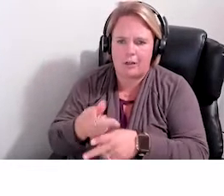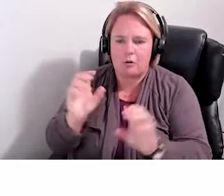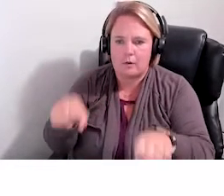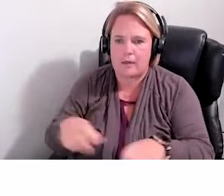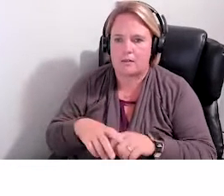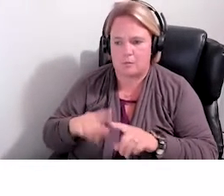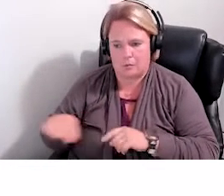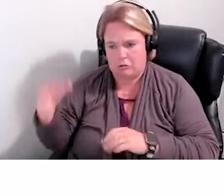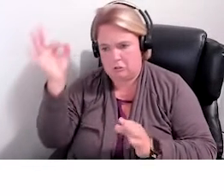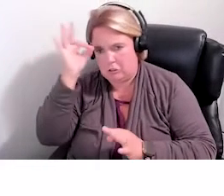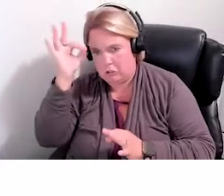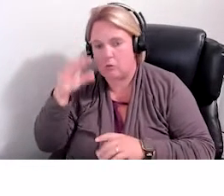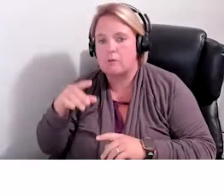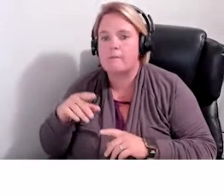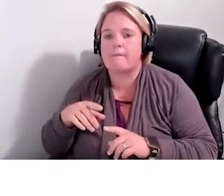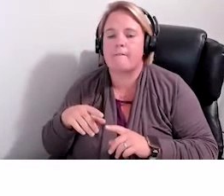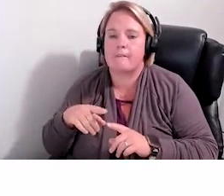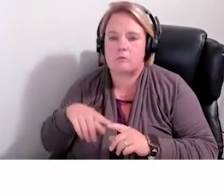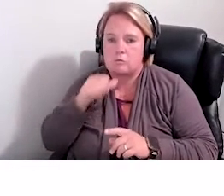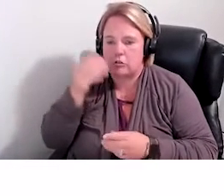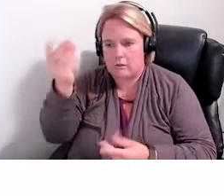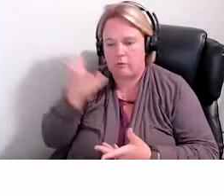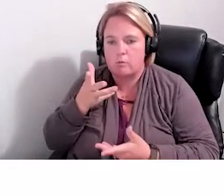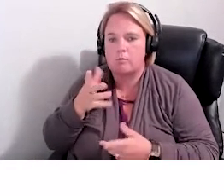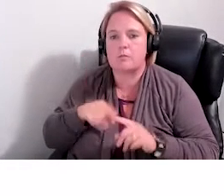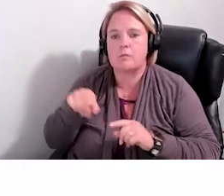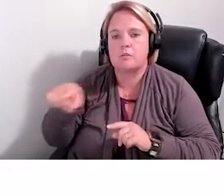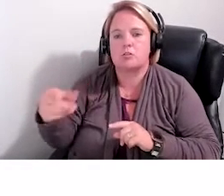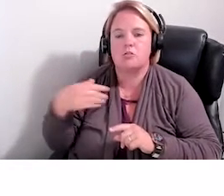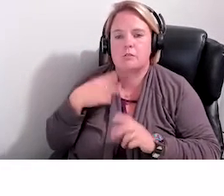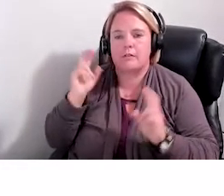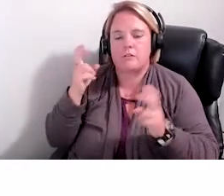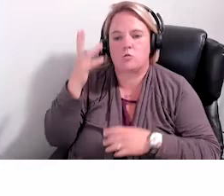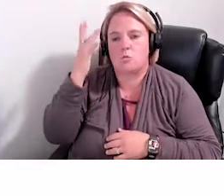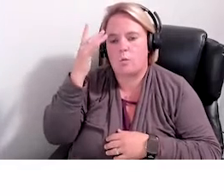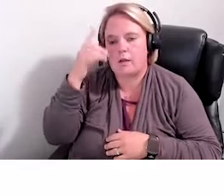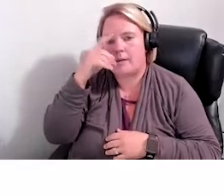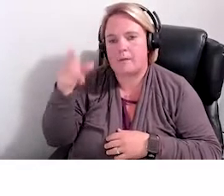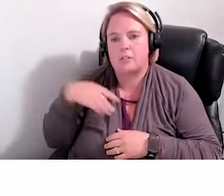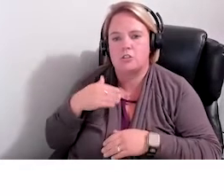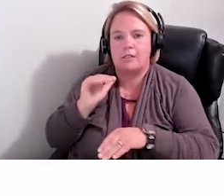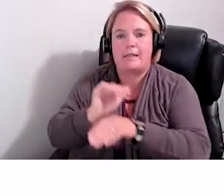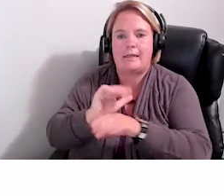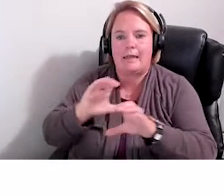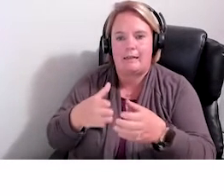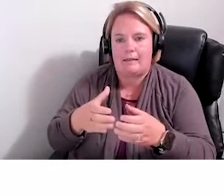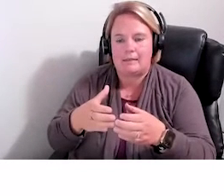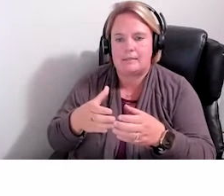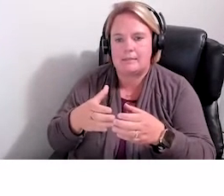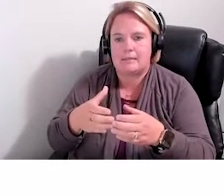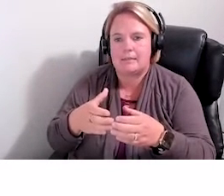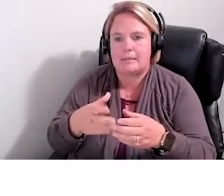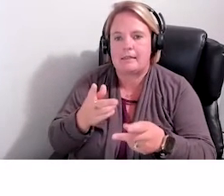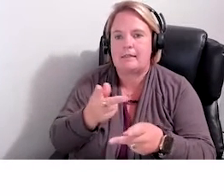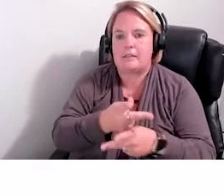didn't know, and what I didn't know, what she didn't disclose to me, was that she was having an issue because she had an evening course and the childcare center